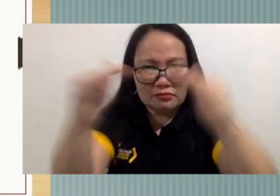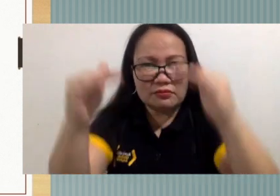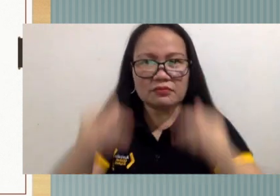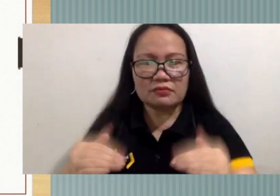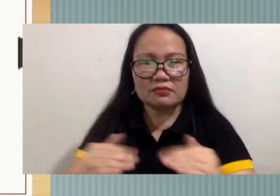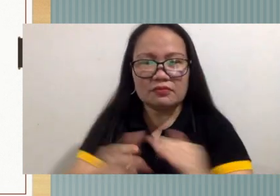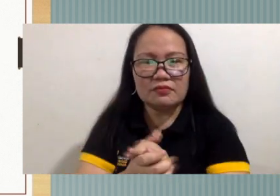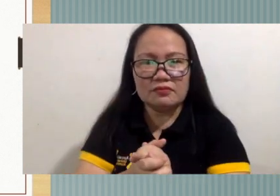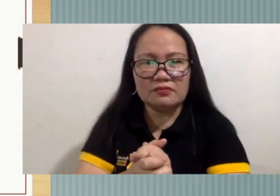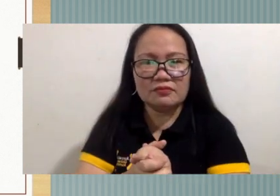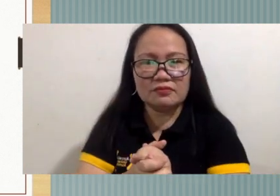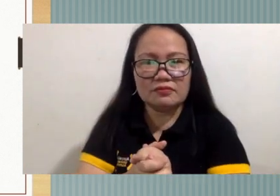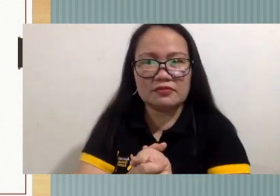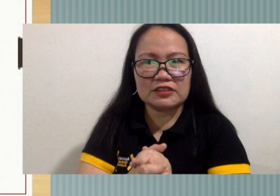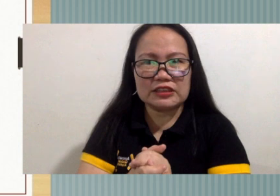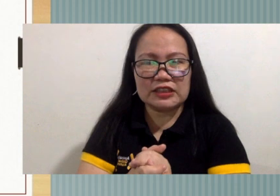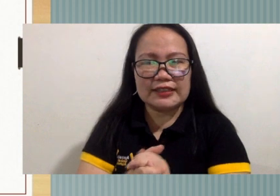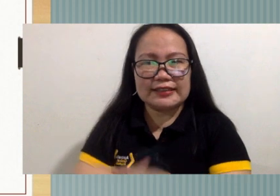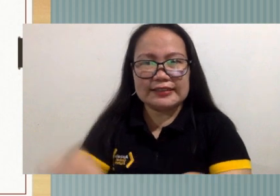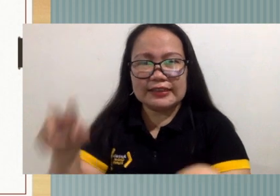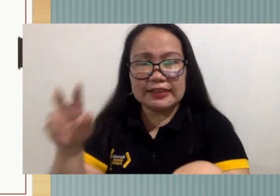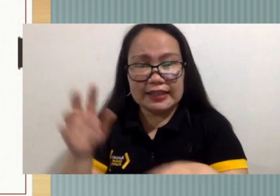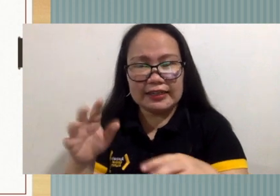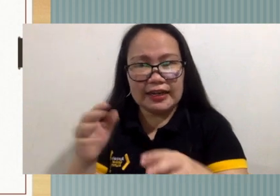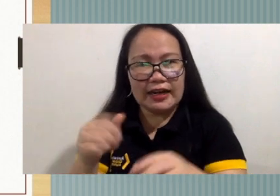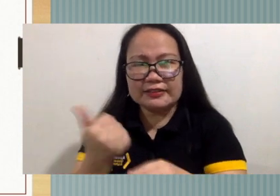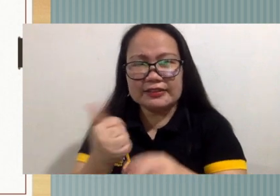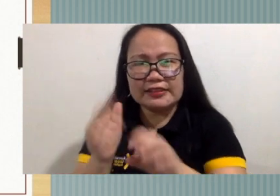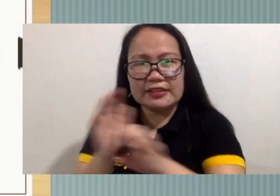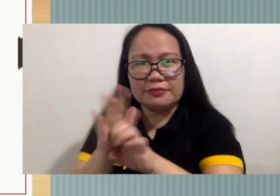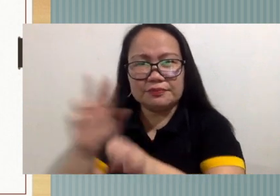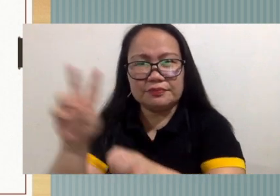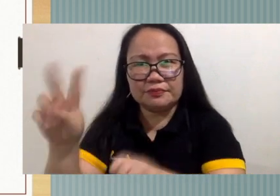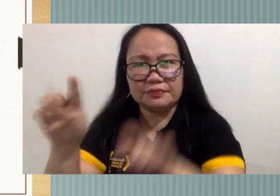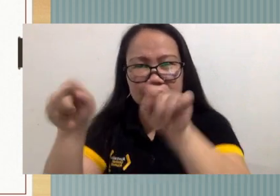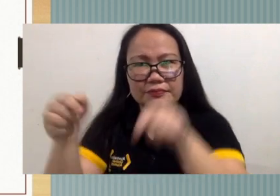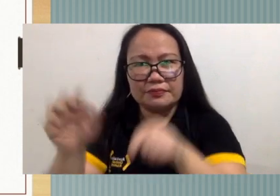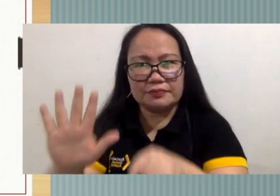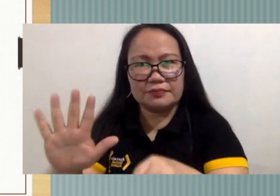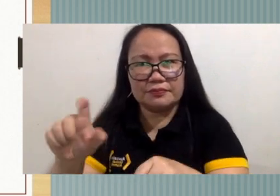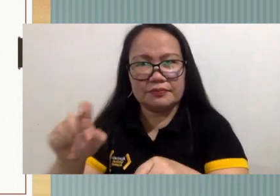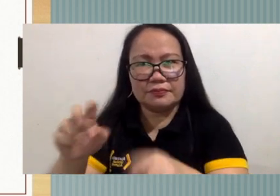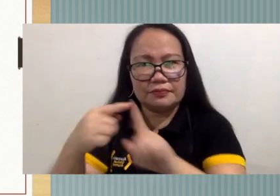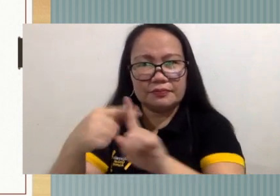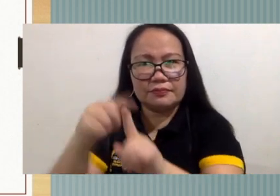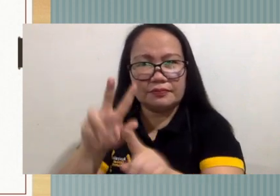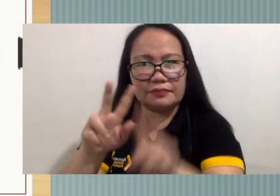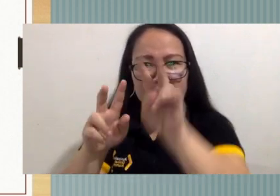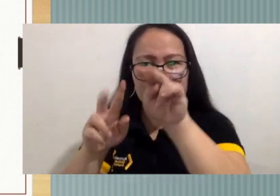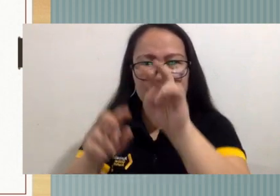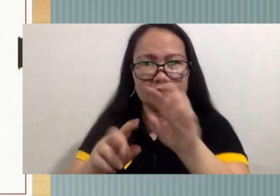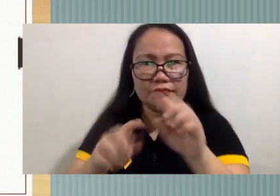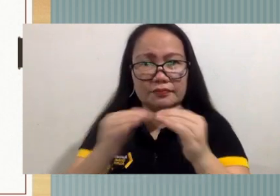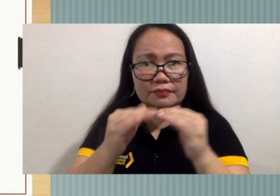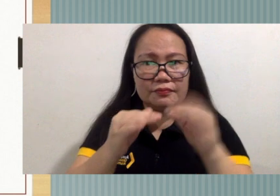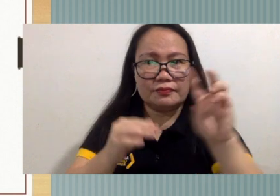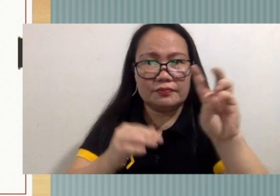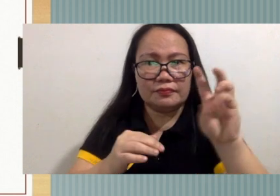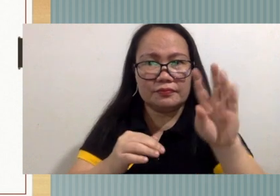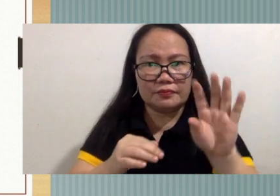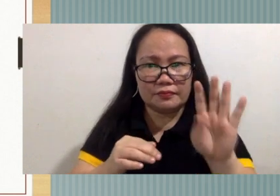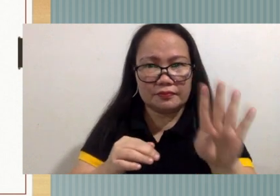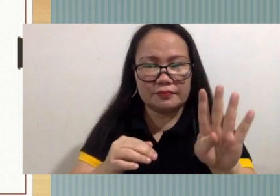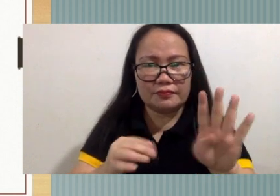Okay. I have here 2 times the quantity of 5x plus 2 squared is equal to 64.